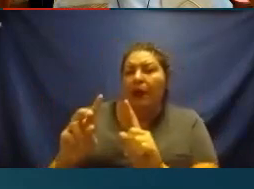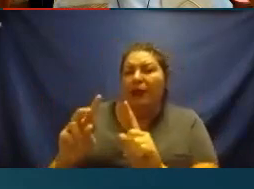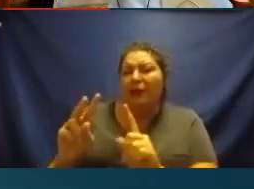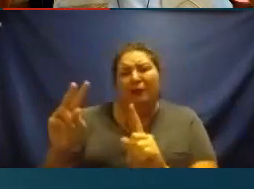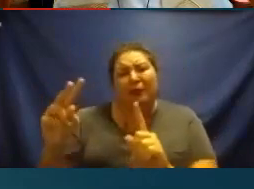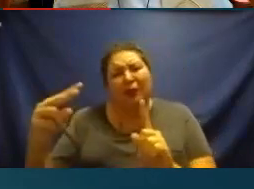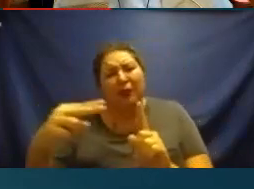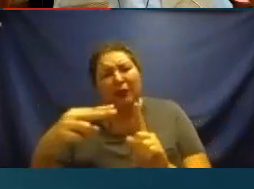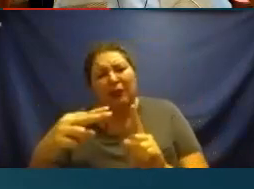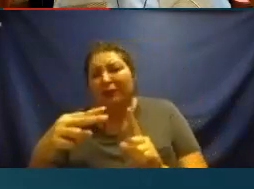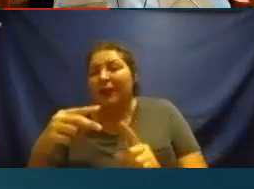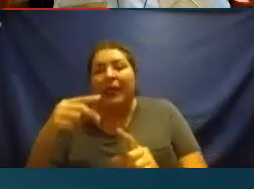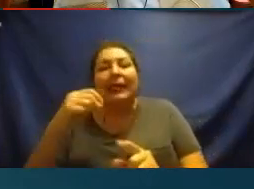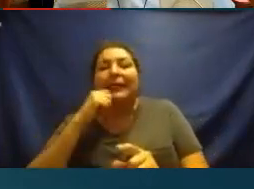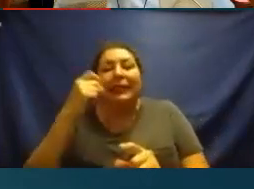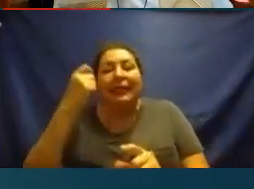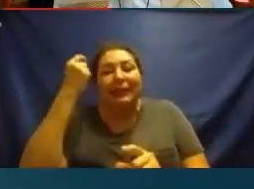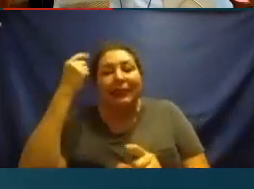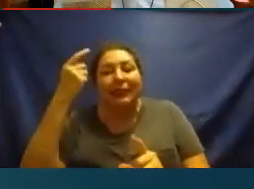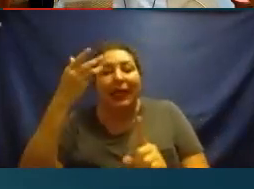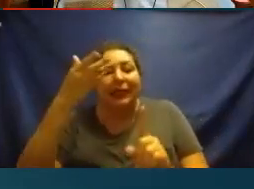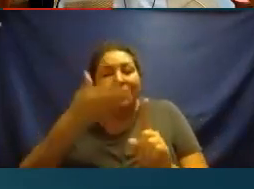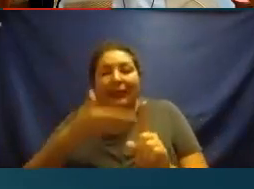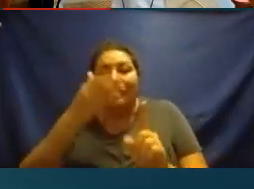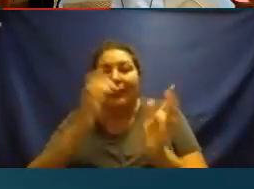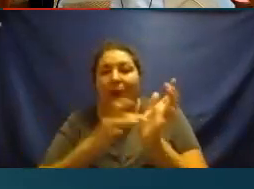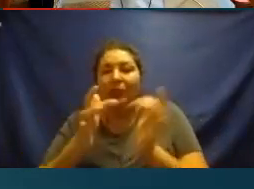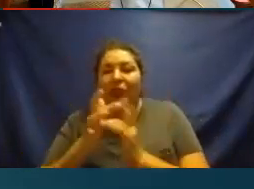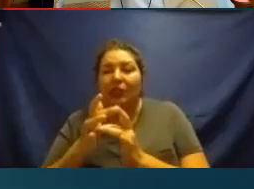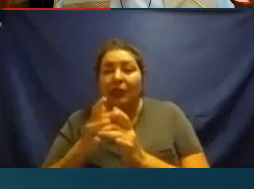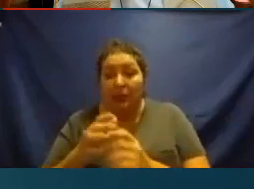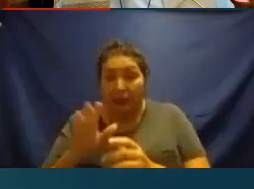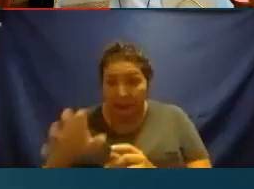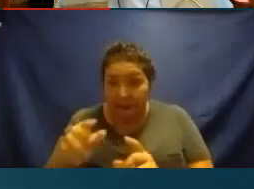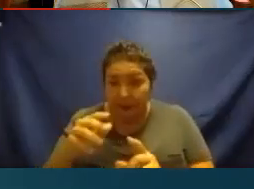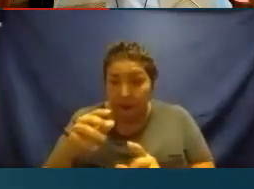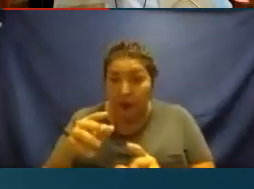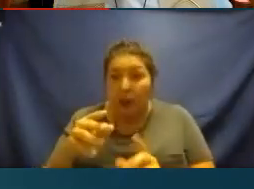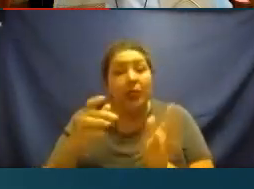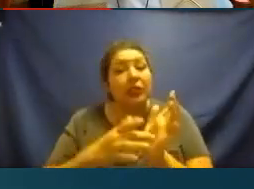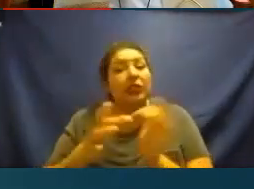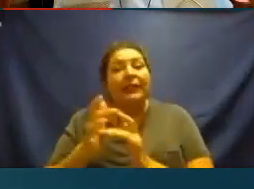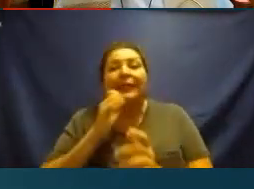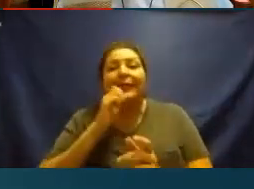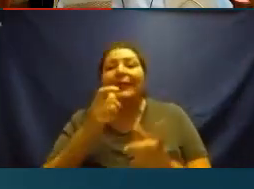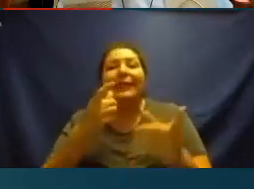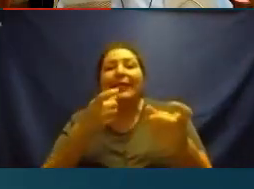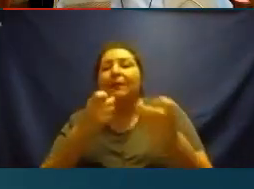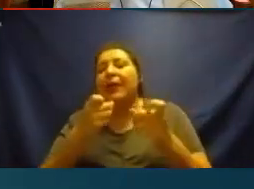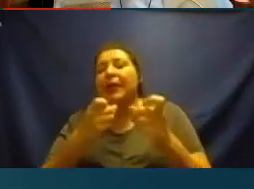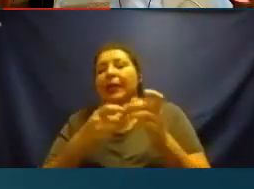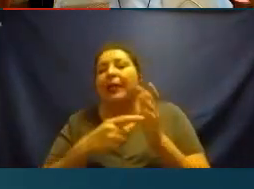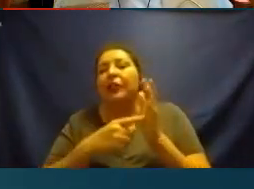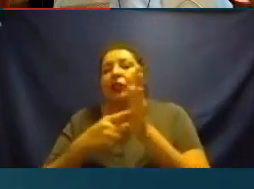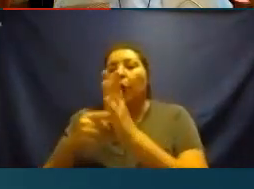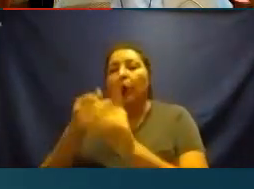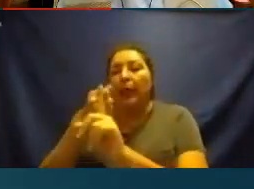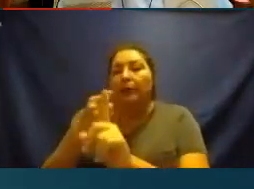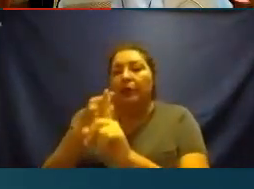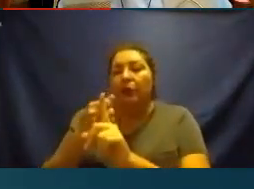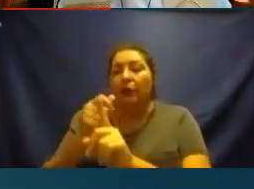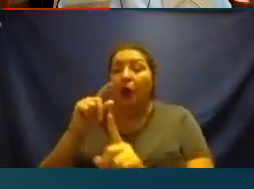recognizing him. Notice that Jesus did not immediately reveal himself to them. Instead, he first taught them